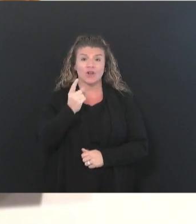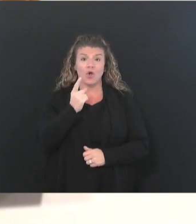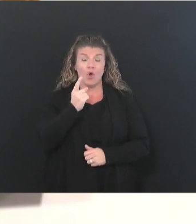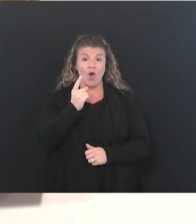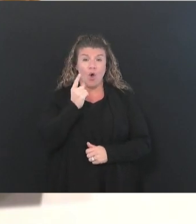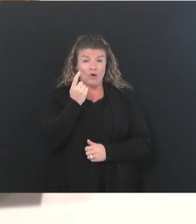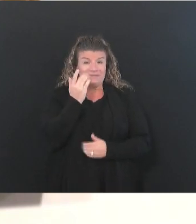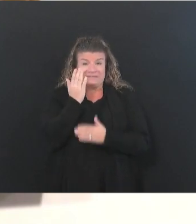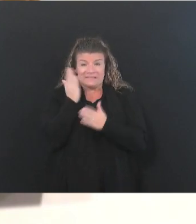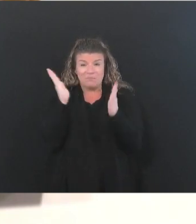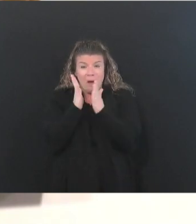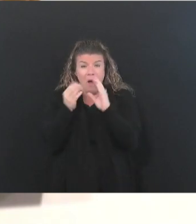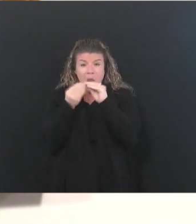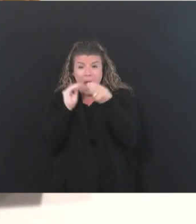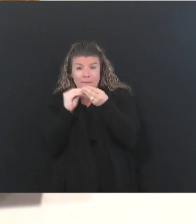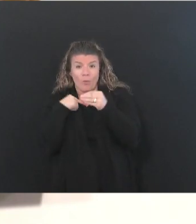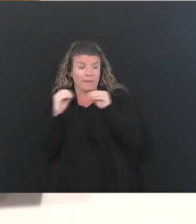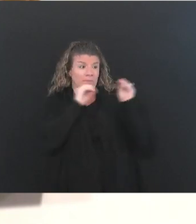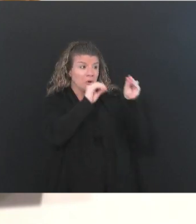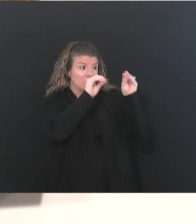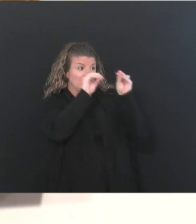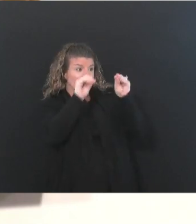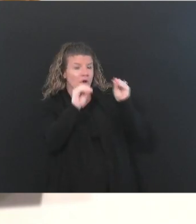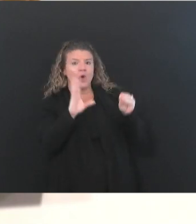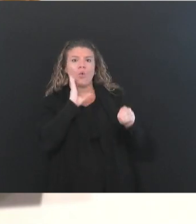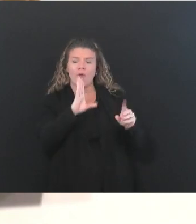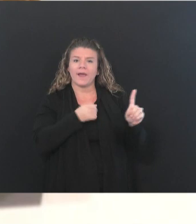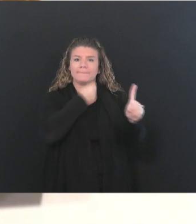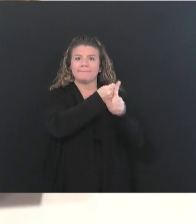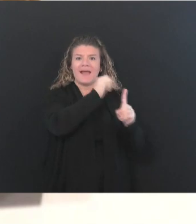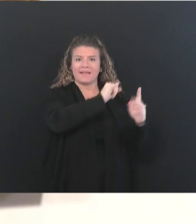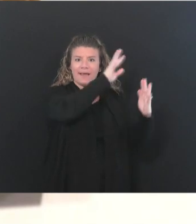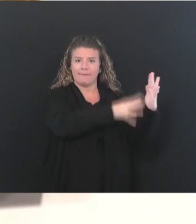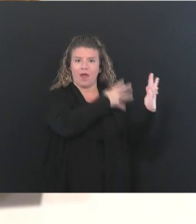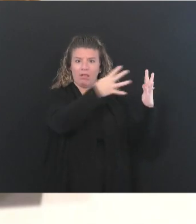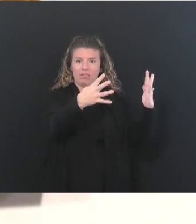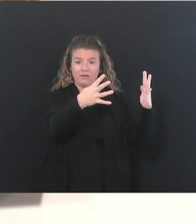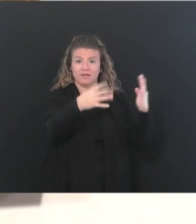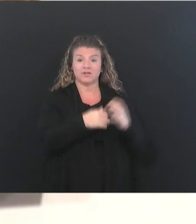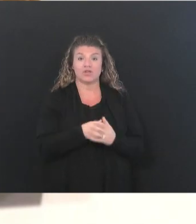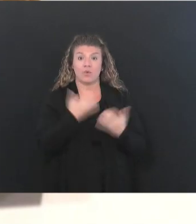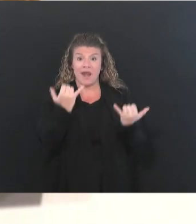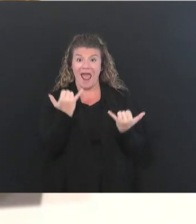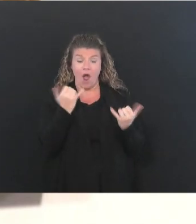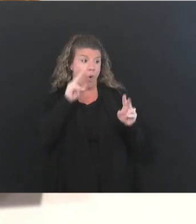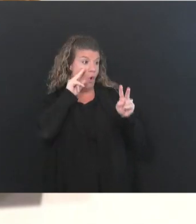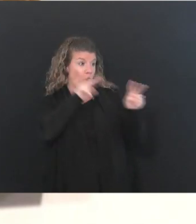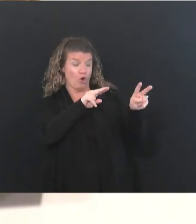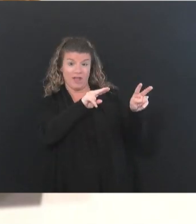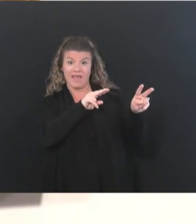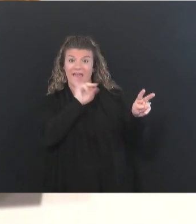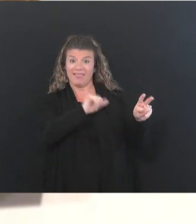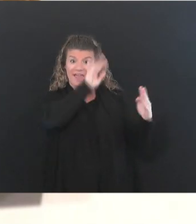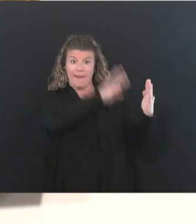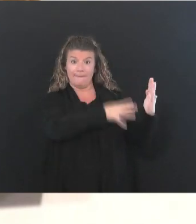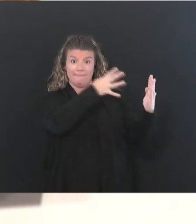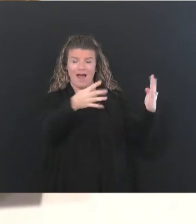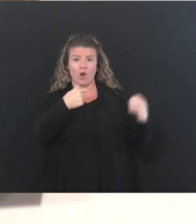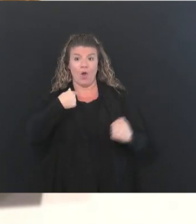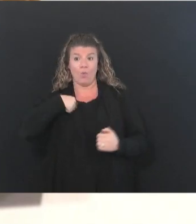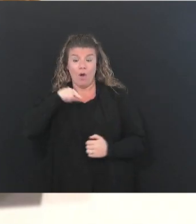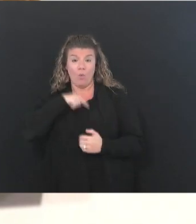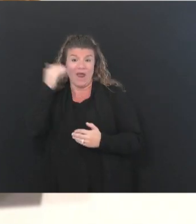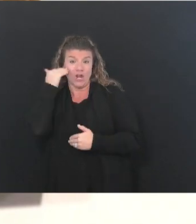can lead to big differences on the other side of the models. And what we know about fighting this